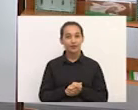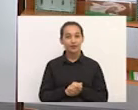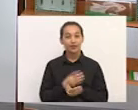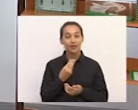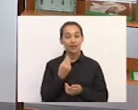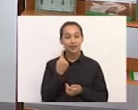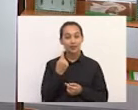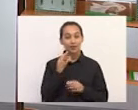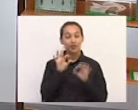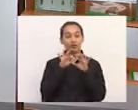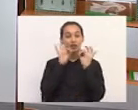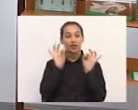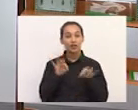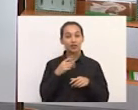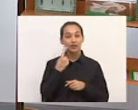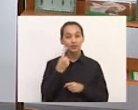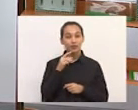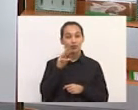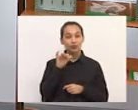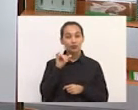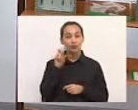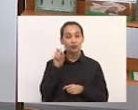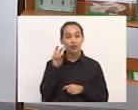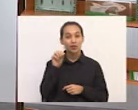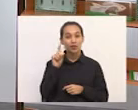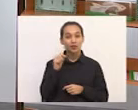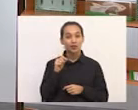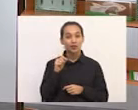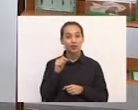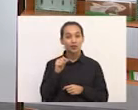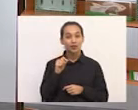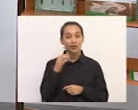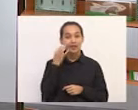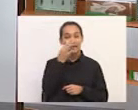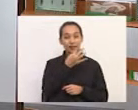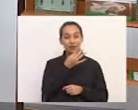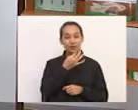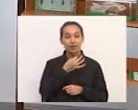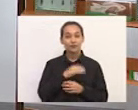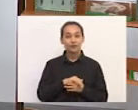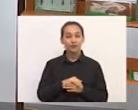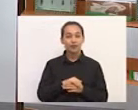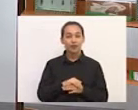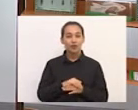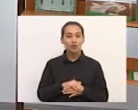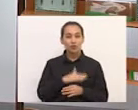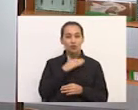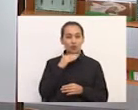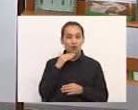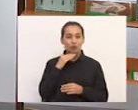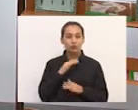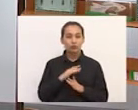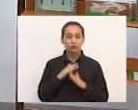Yana bir badiiy san'atlarimizdan biri bu mubolag'a. Arabcha lof urish, bo'rttirish, haddan tashqari